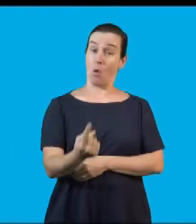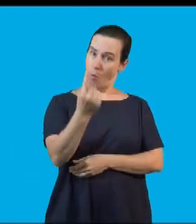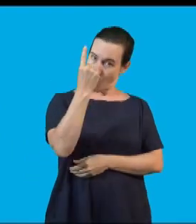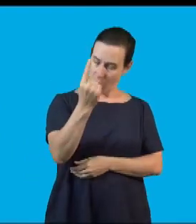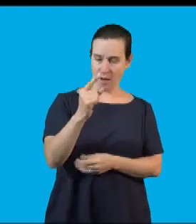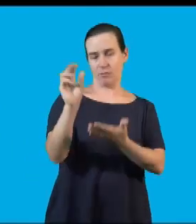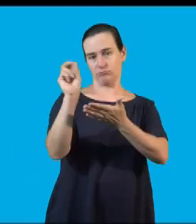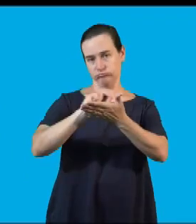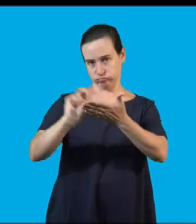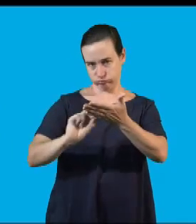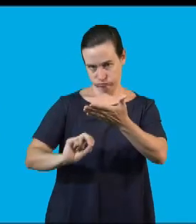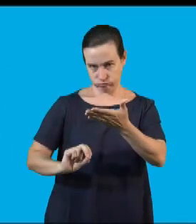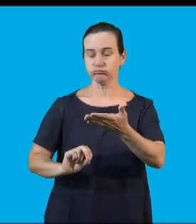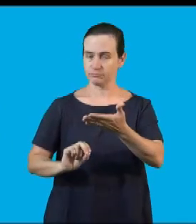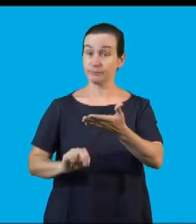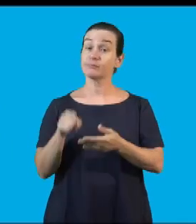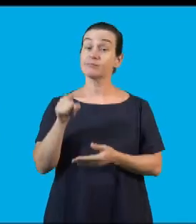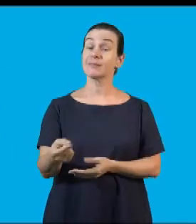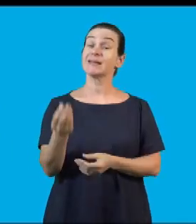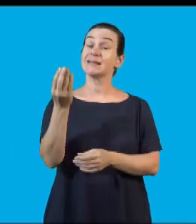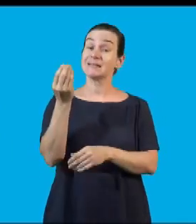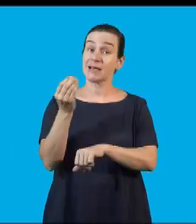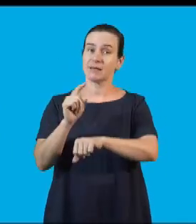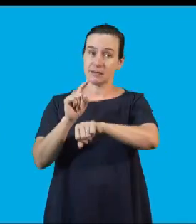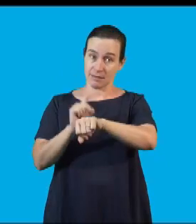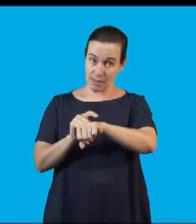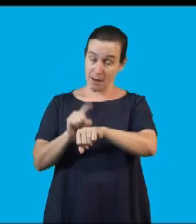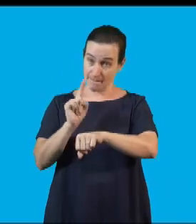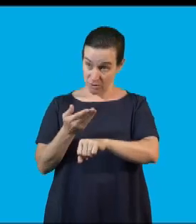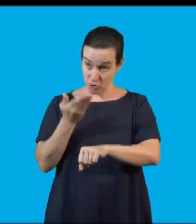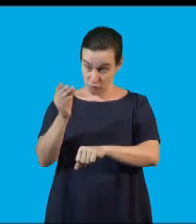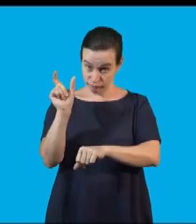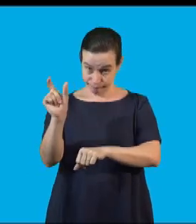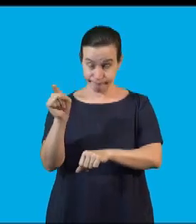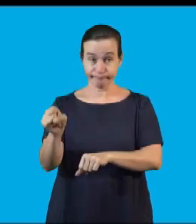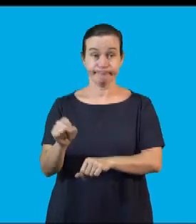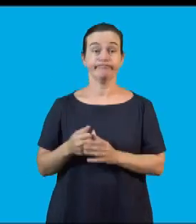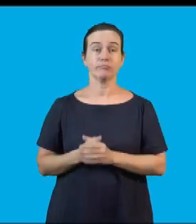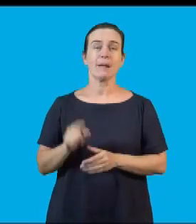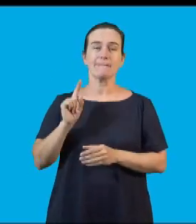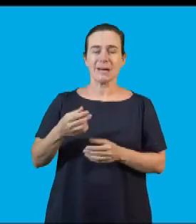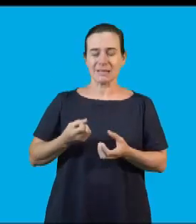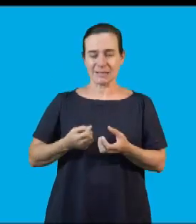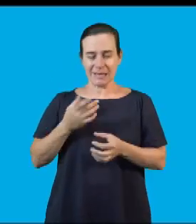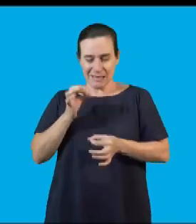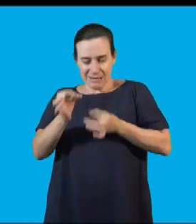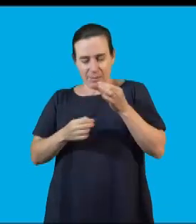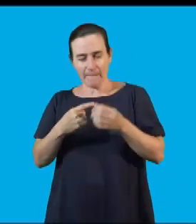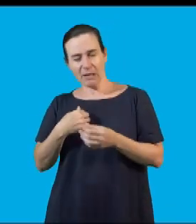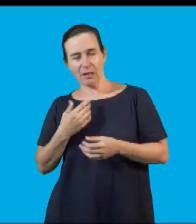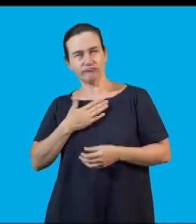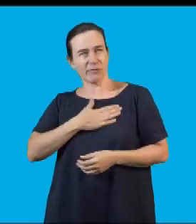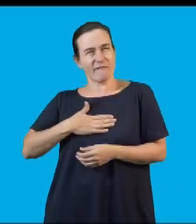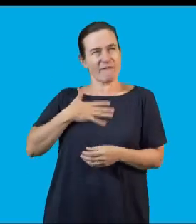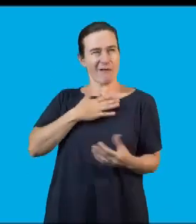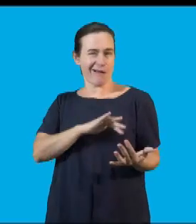only one diary entry. As always, the date and time must be reflected. The entry must describe or